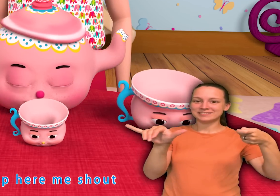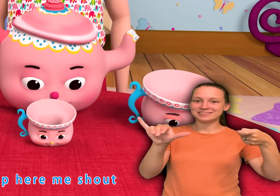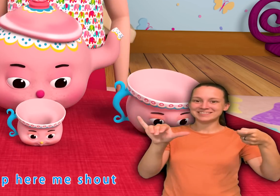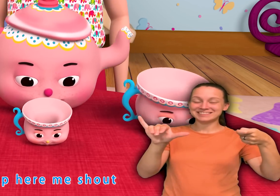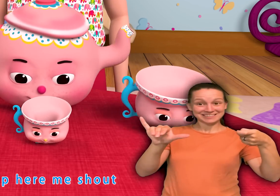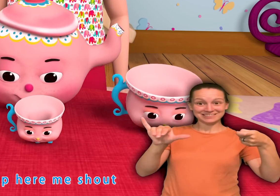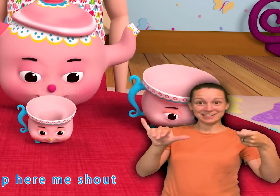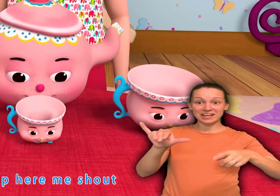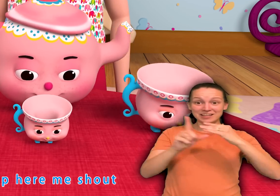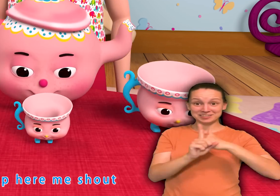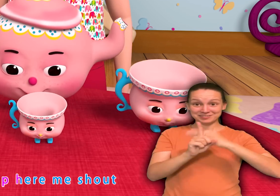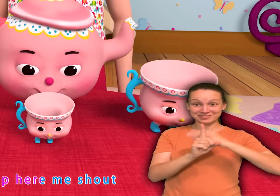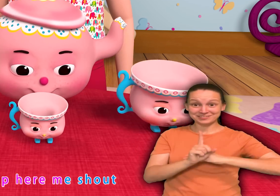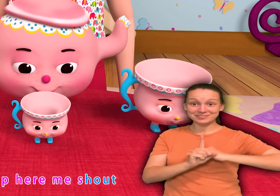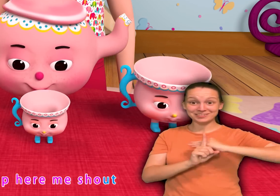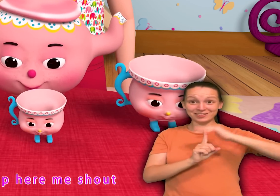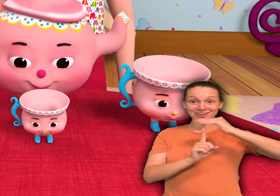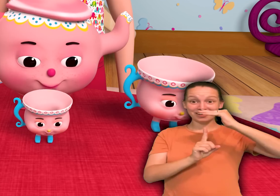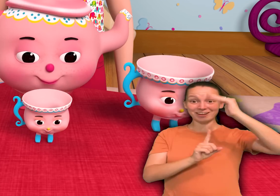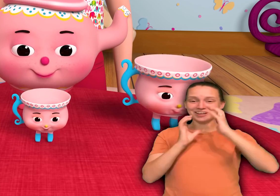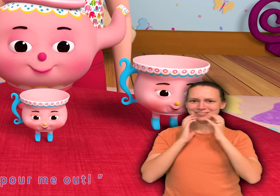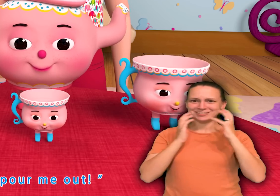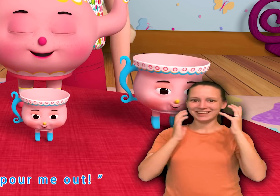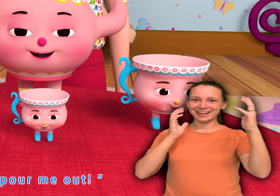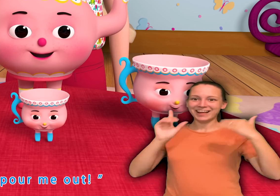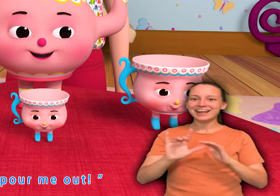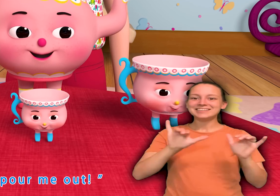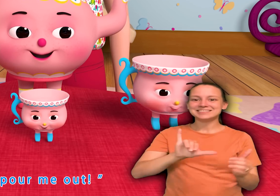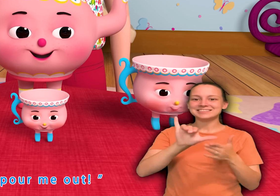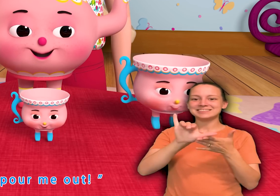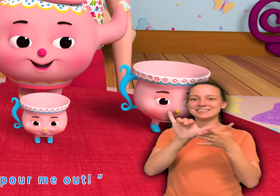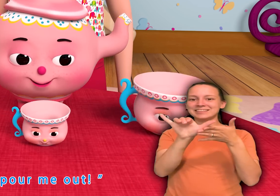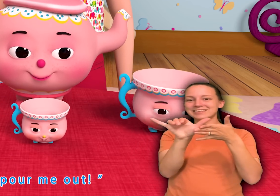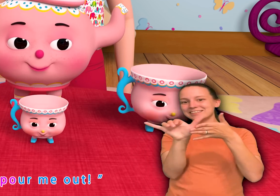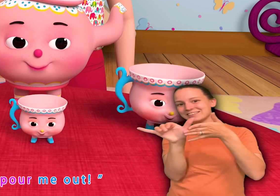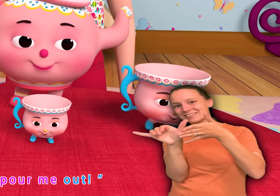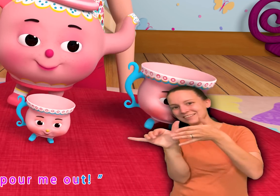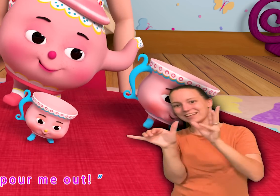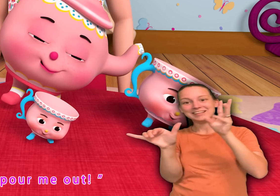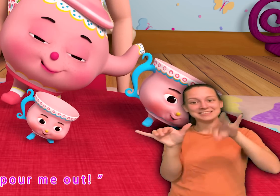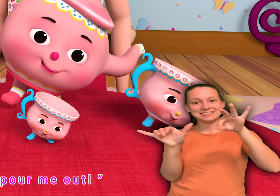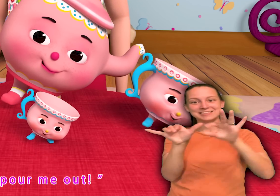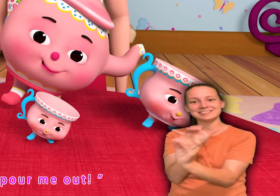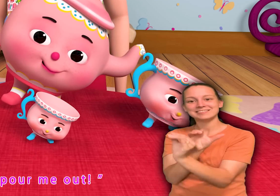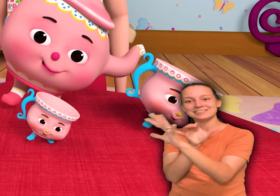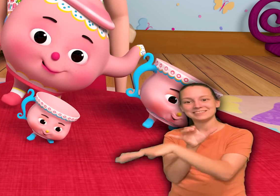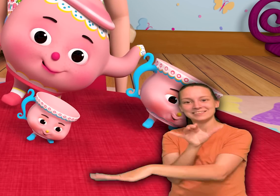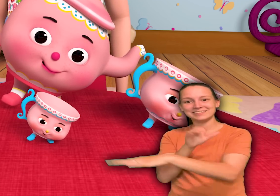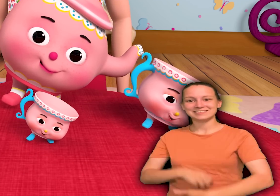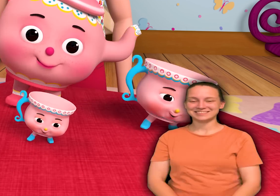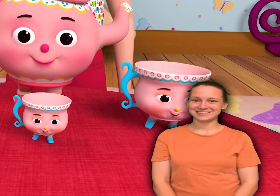spout when I get all steamed up hear me shout just tip me over and pour